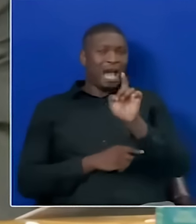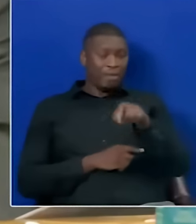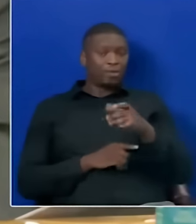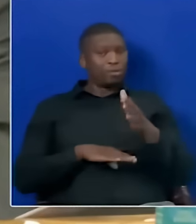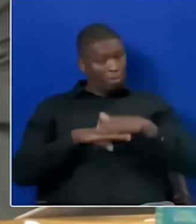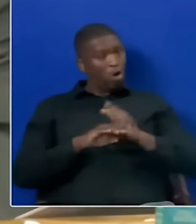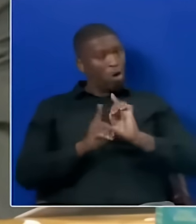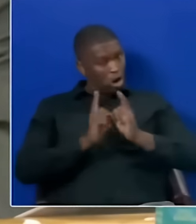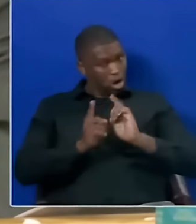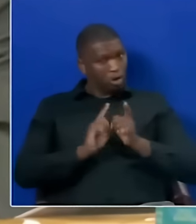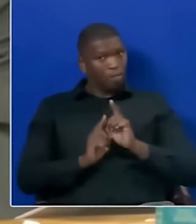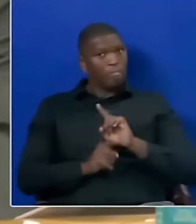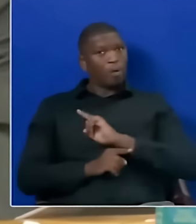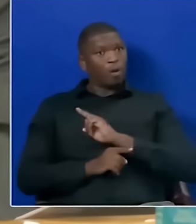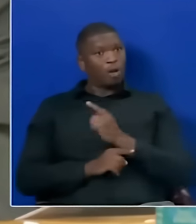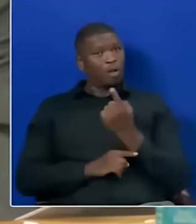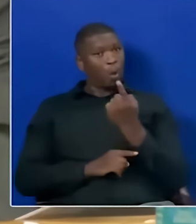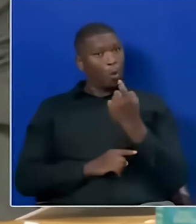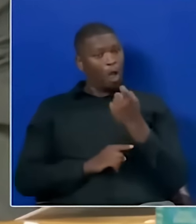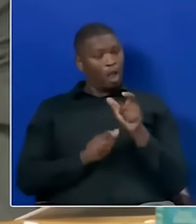one set of people who would know